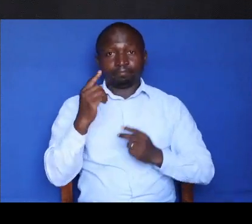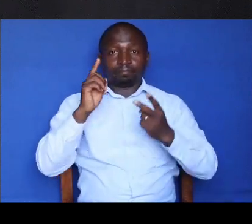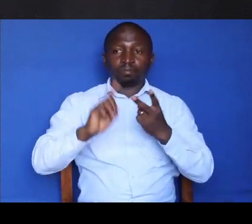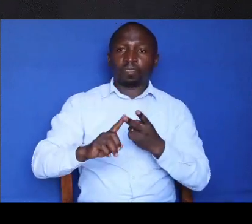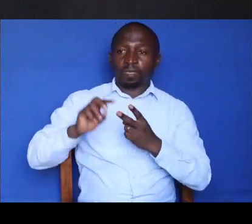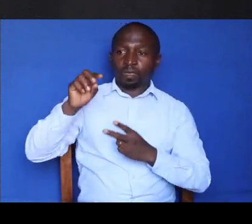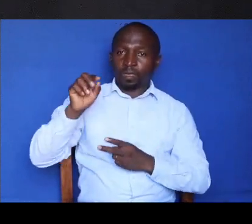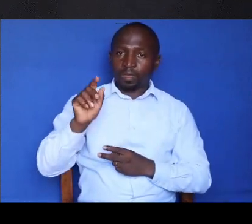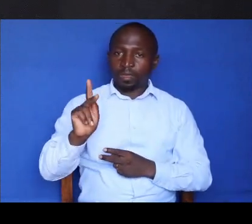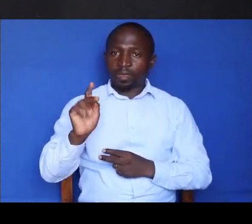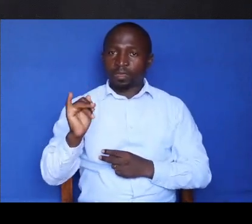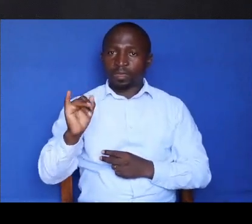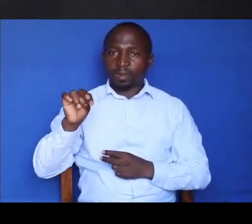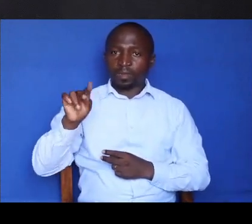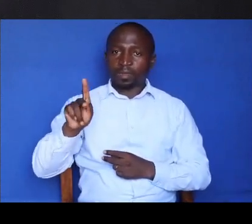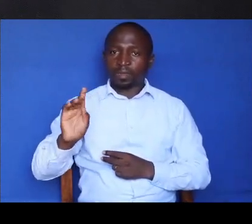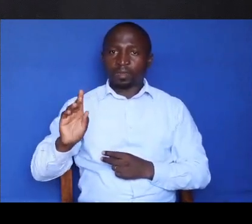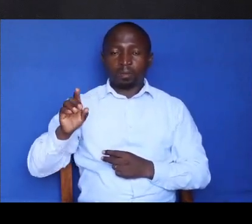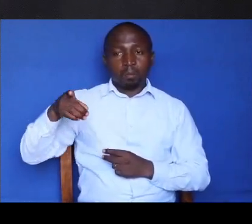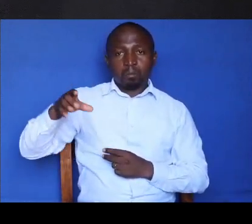used to call it as a nick point.